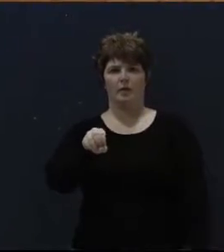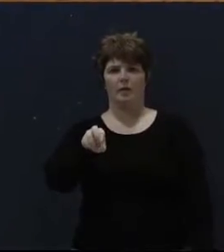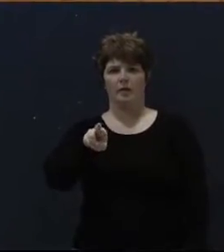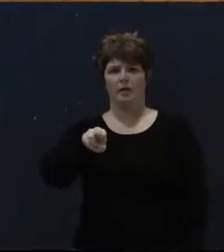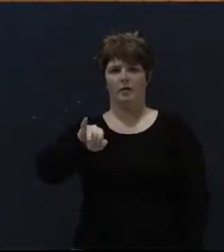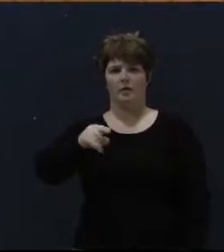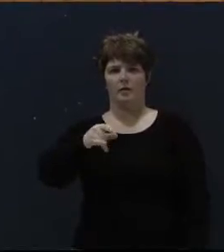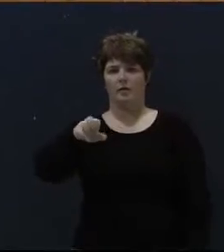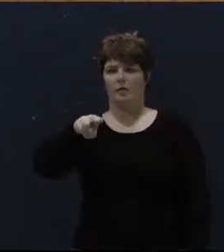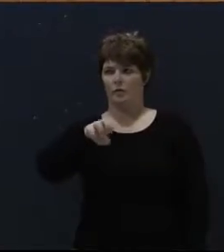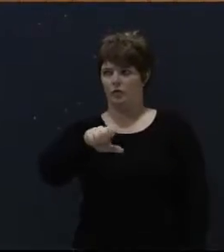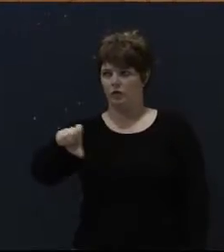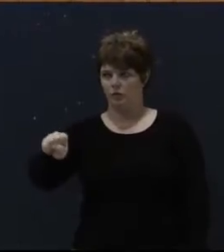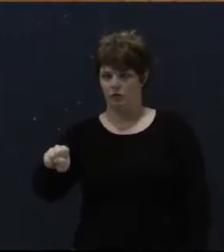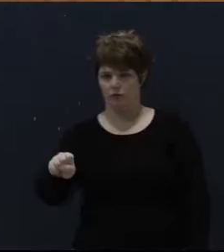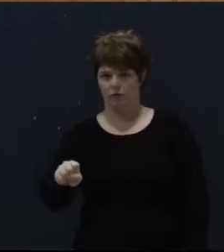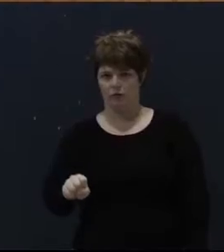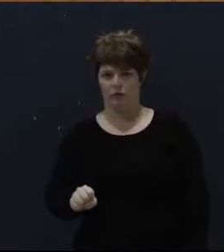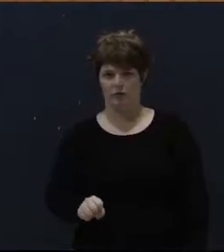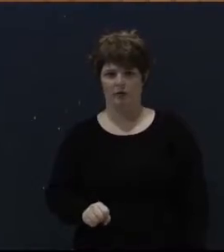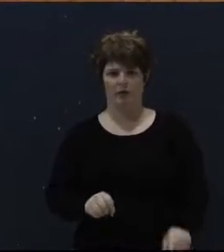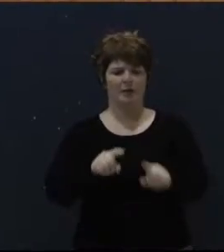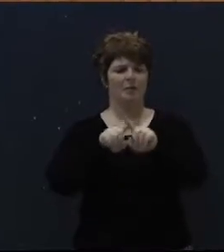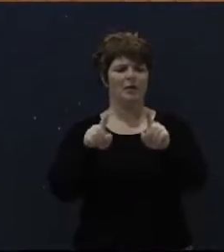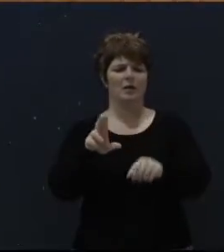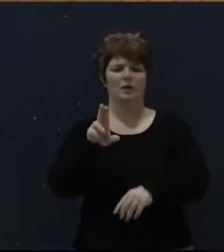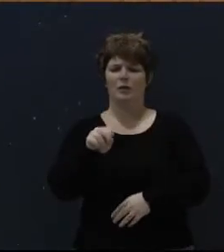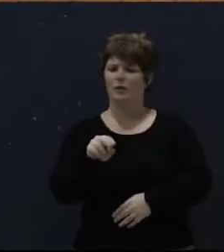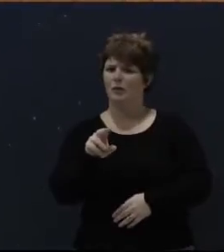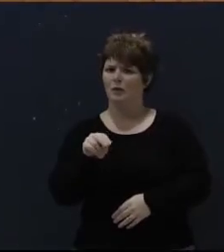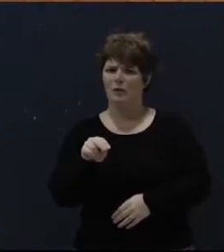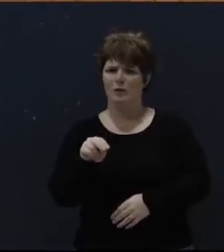Anthony, but there ain't no originals.